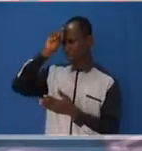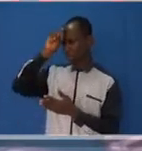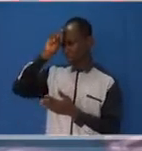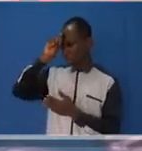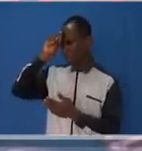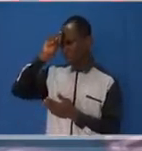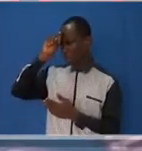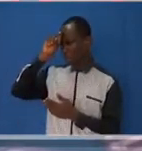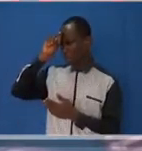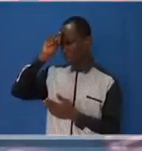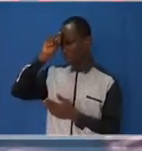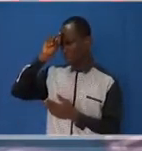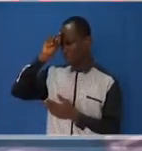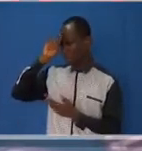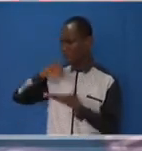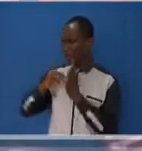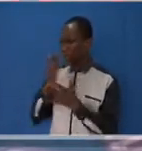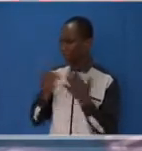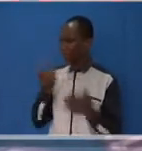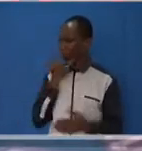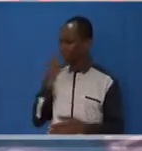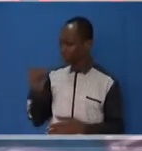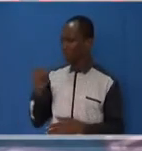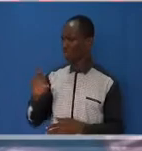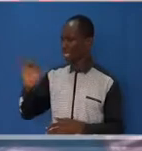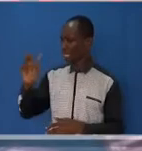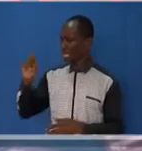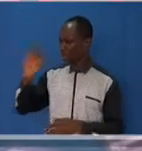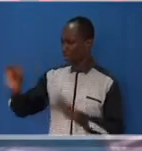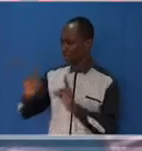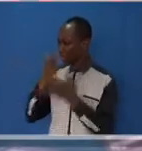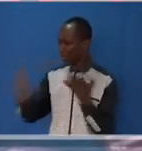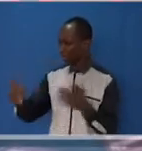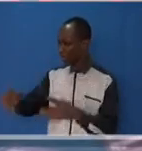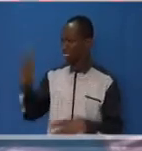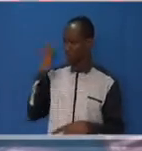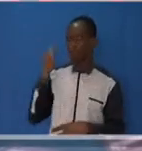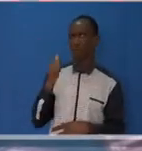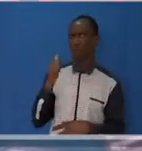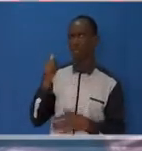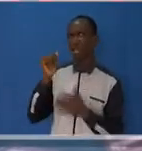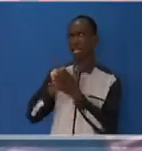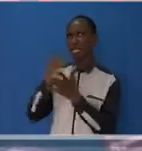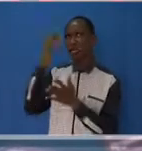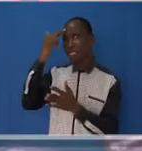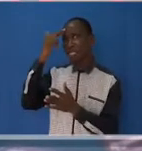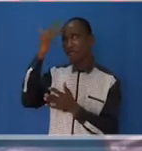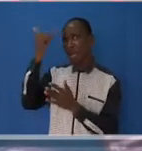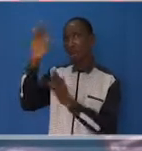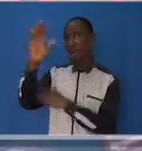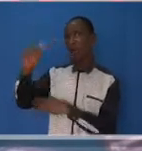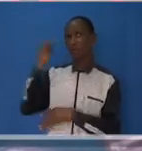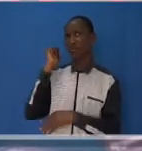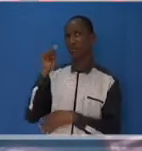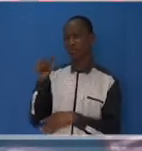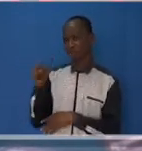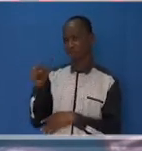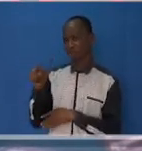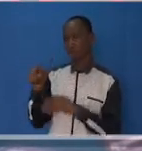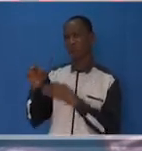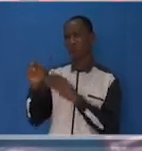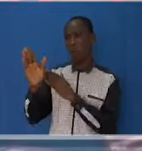sɛ ɛne na kyɛ sɛ biibi wɔ hɔ a na wɔ sɛ kan ɔyɛ na wanyɛ nti na ama na afɔrebɔ ansɔ Yankopon ani sɛ na